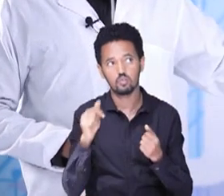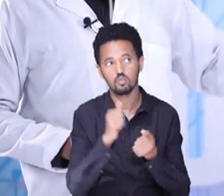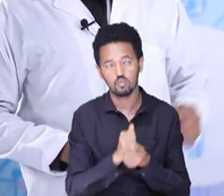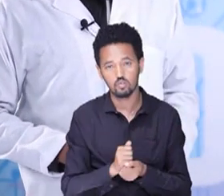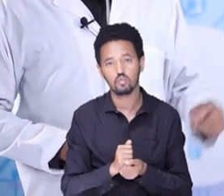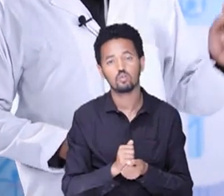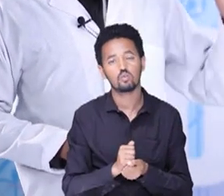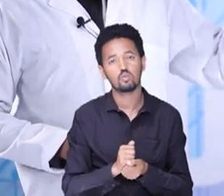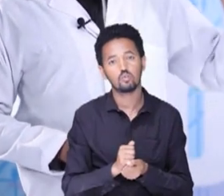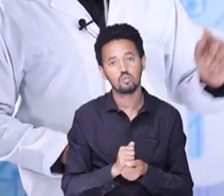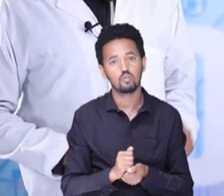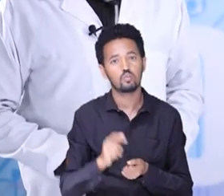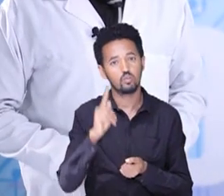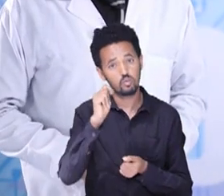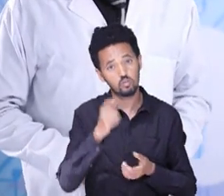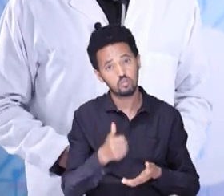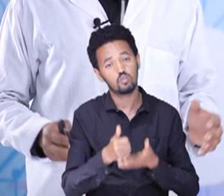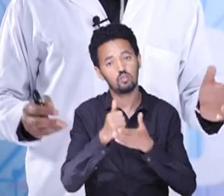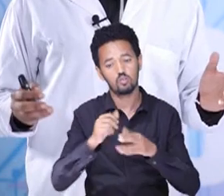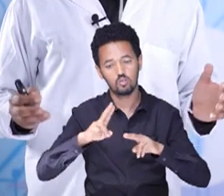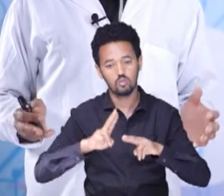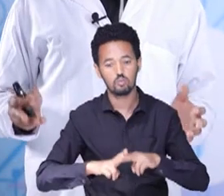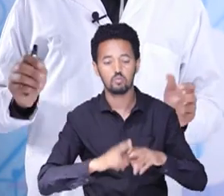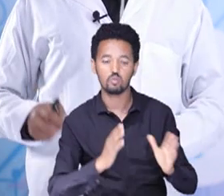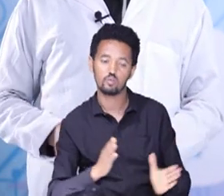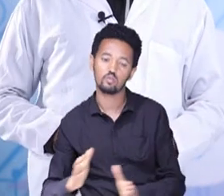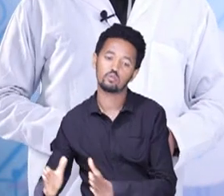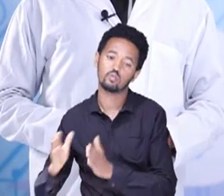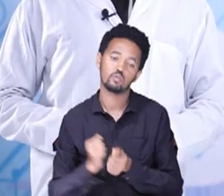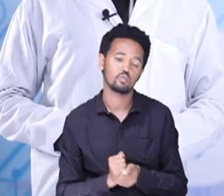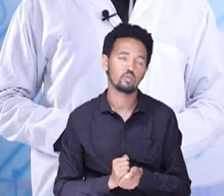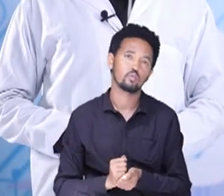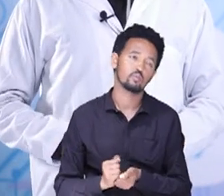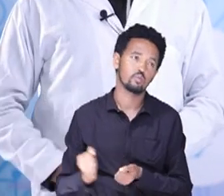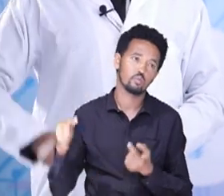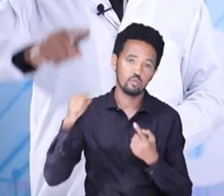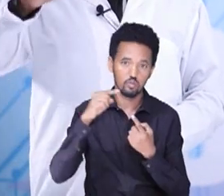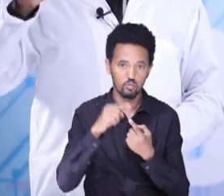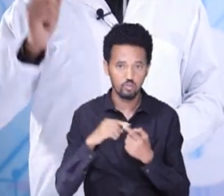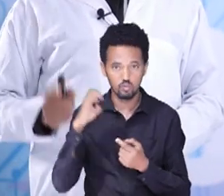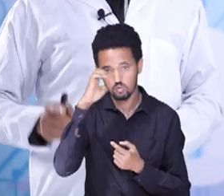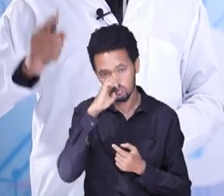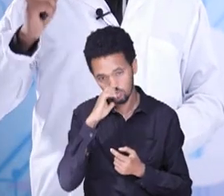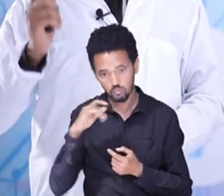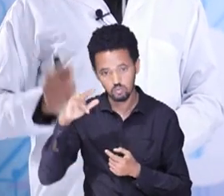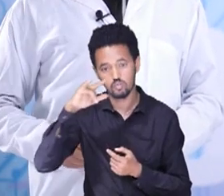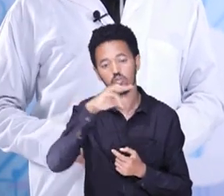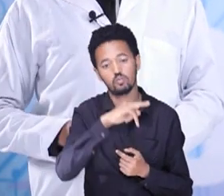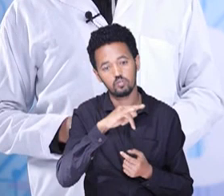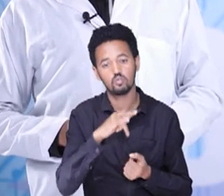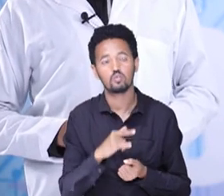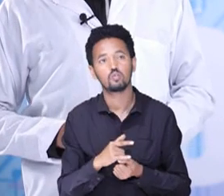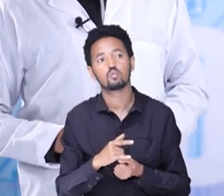Transcontinental Western Alliance, TIWA, helped to set up Ethiopian Airlines. Mind you, student, the Ethiopian